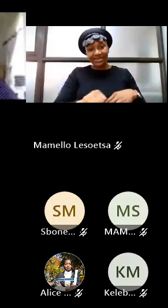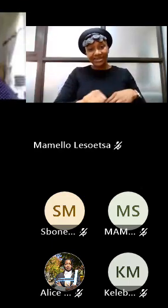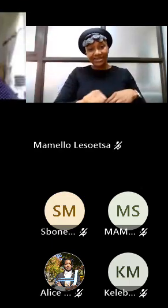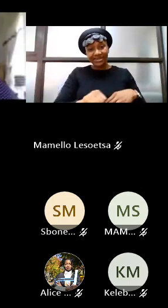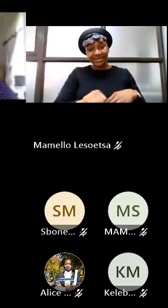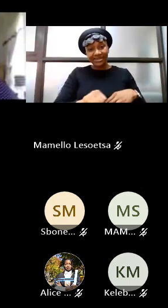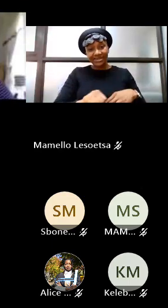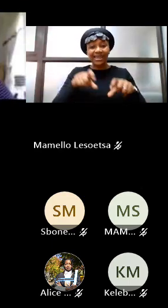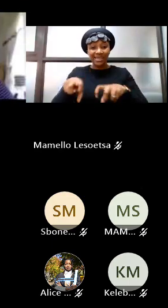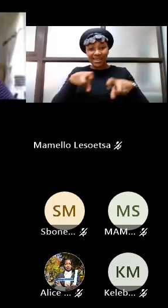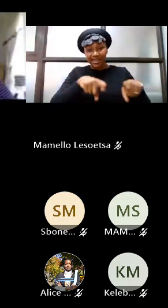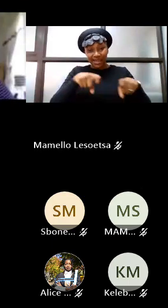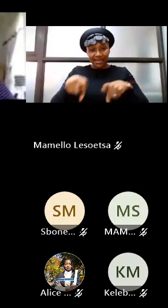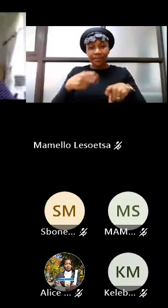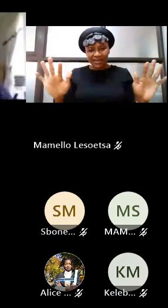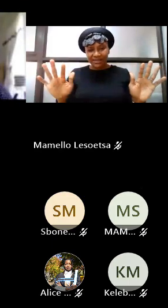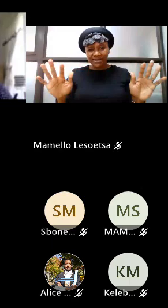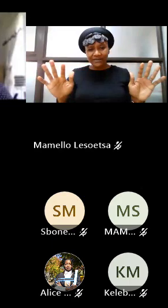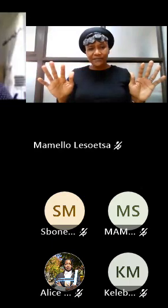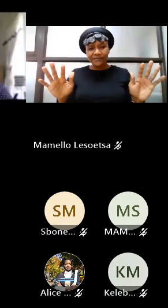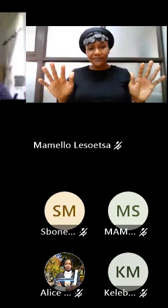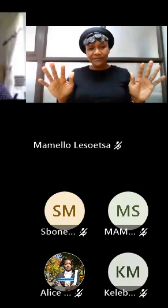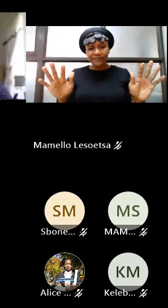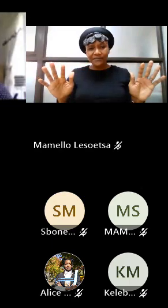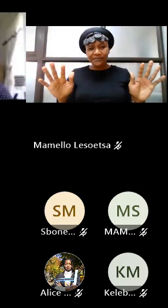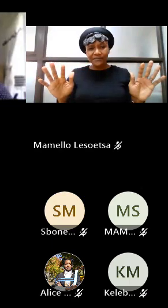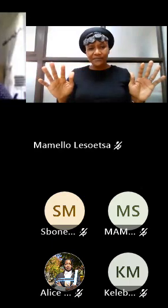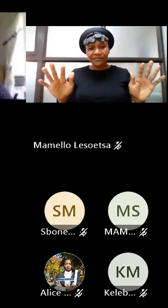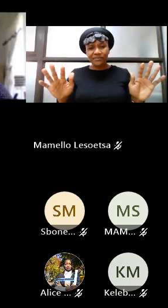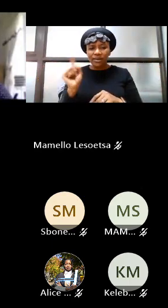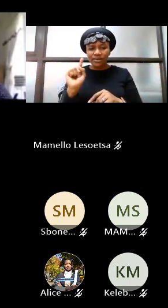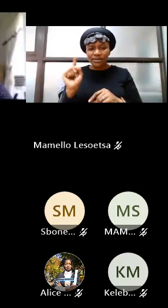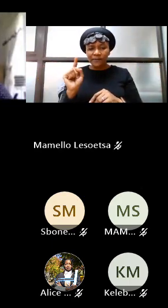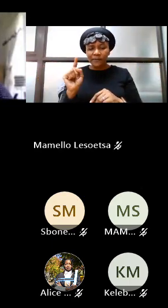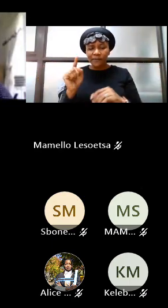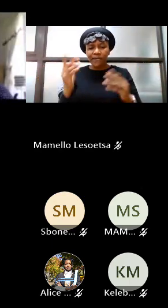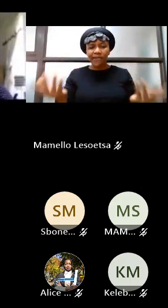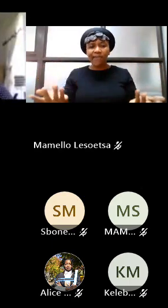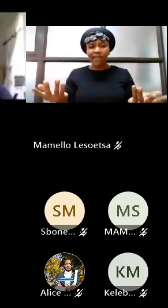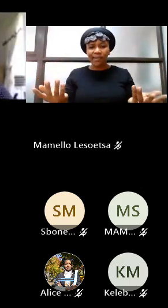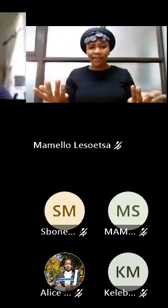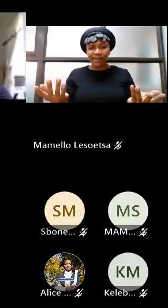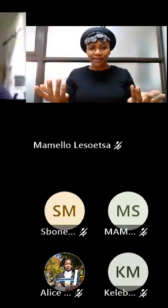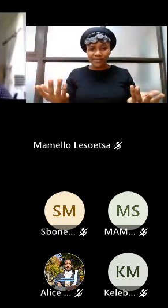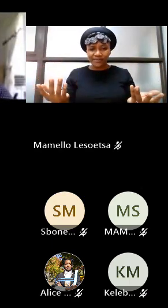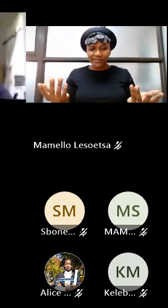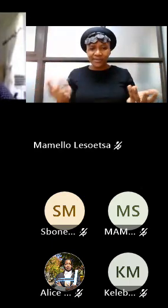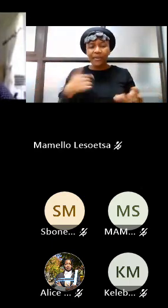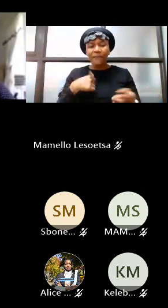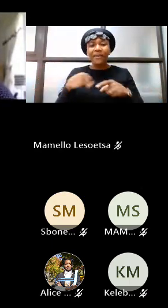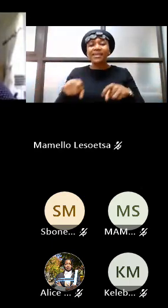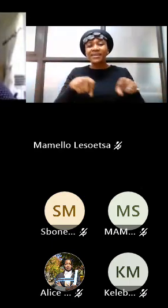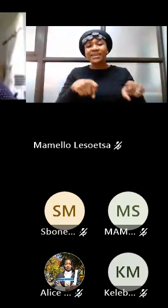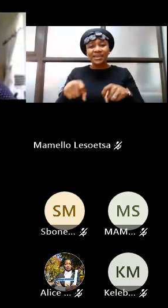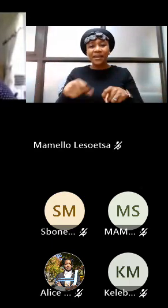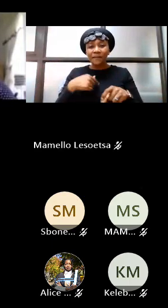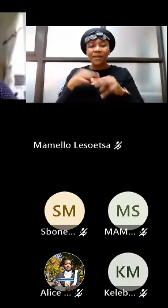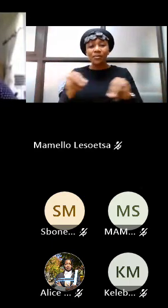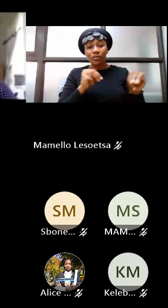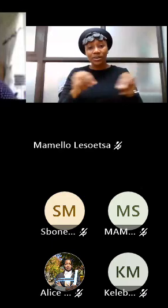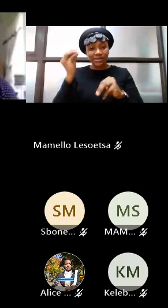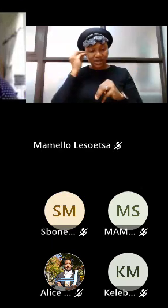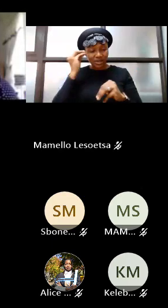surgery on my knees just to lengthen and straighten my knees, because I've had mobility issues